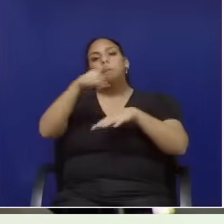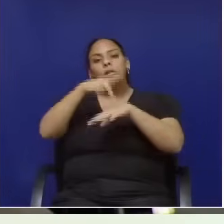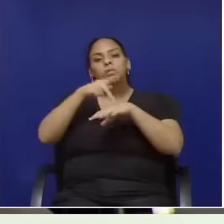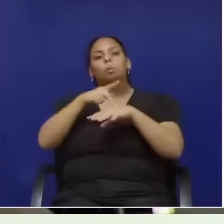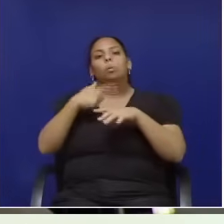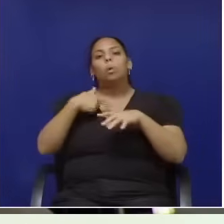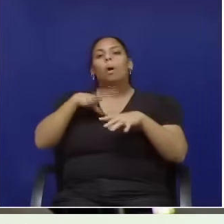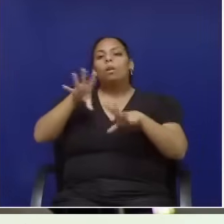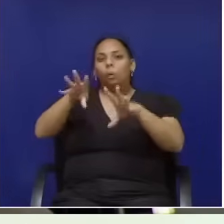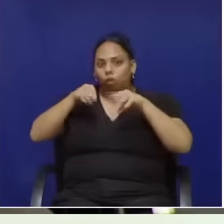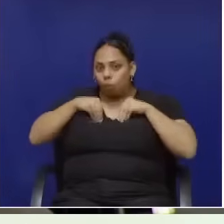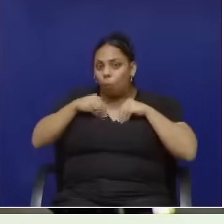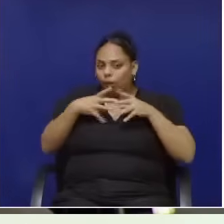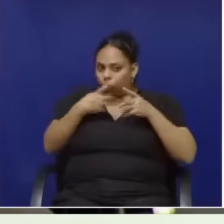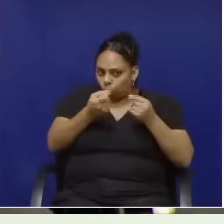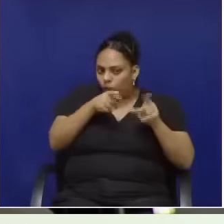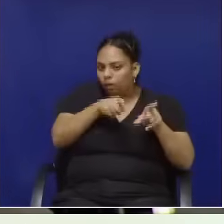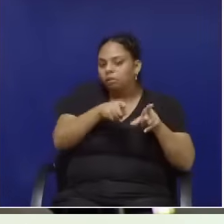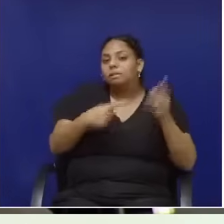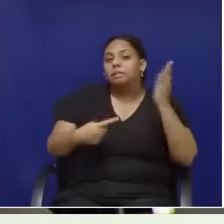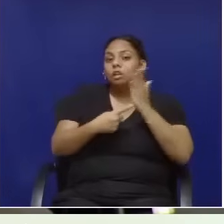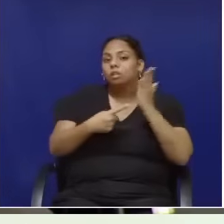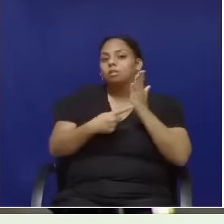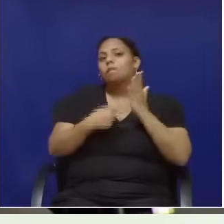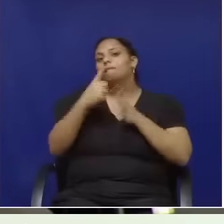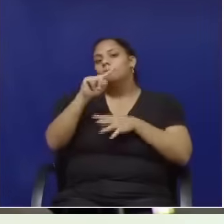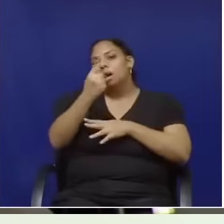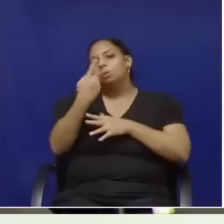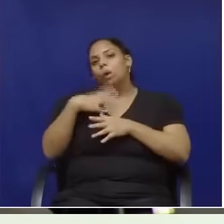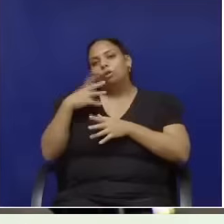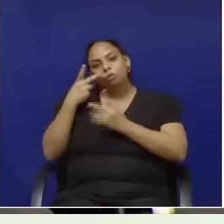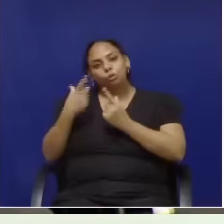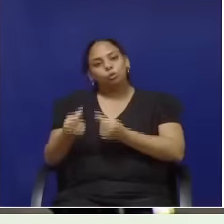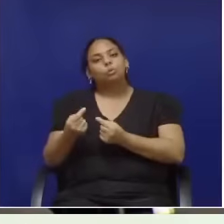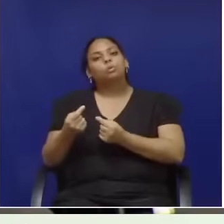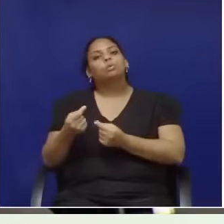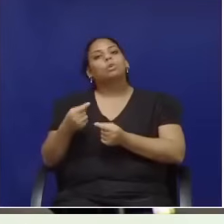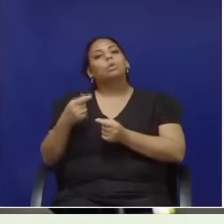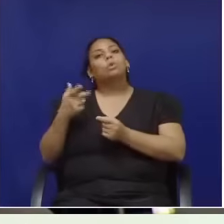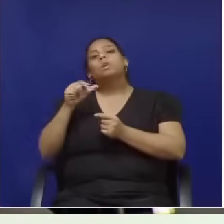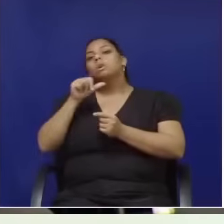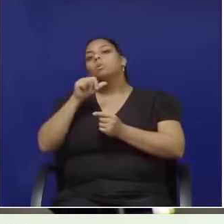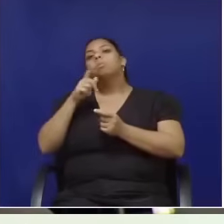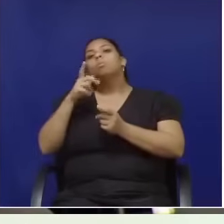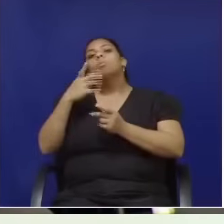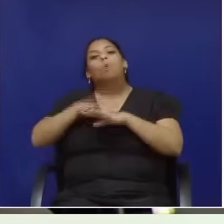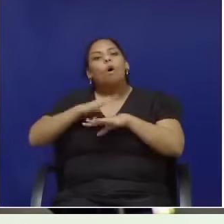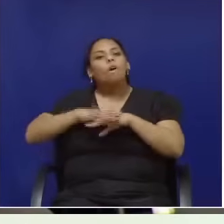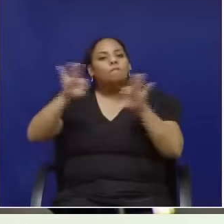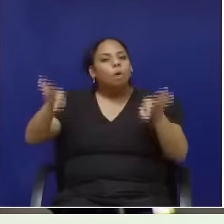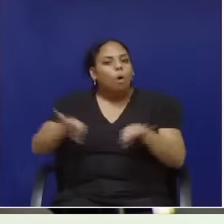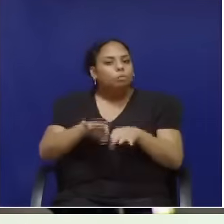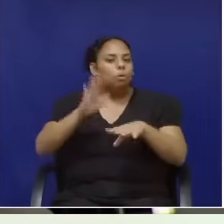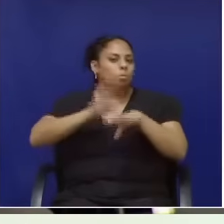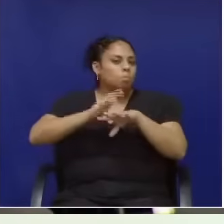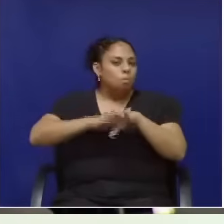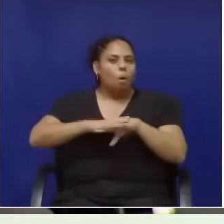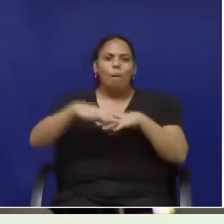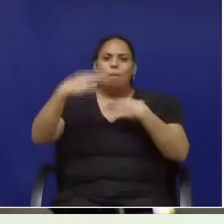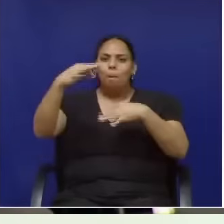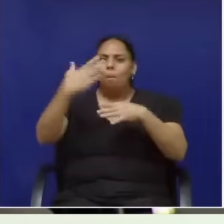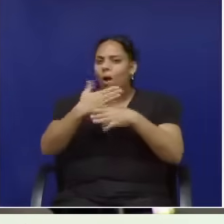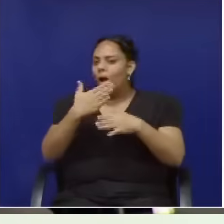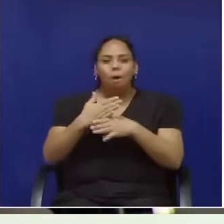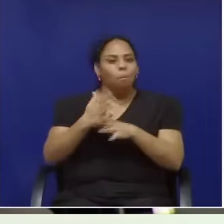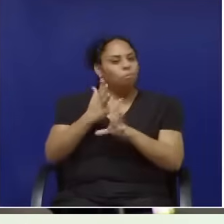adopt, that we are going digital first. We're not replicating and introducing more forms, more paperwork, and more queues, and we're using